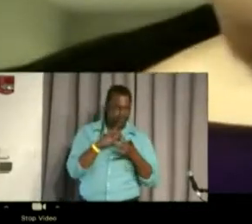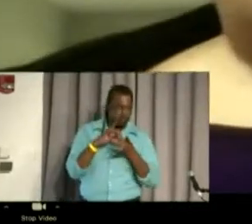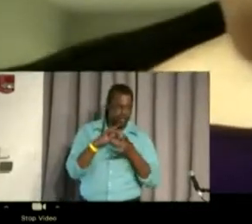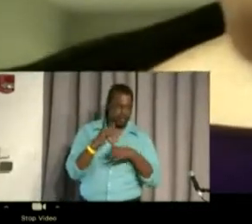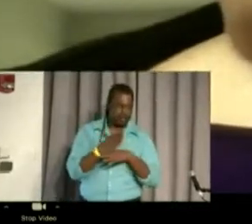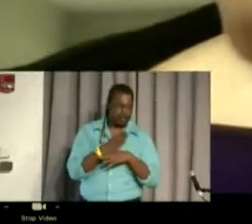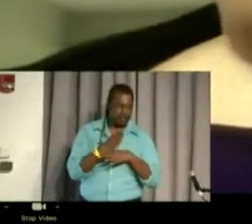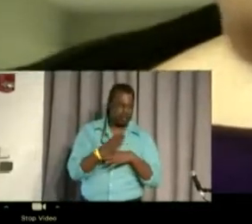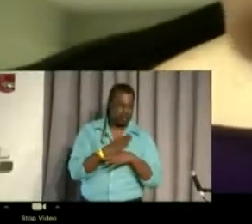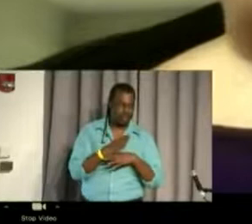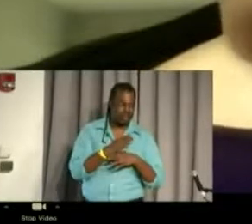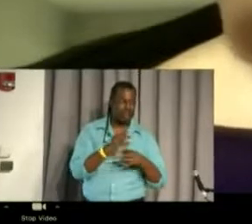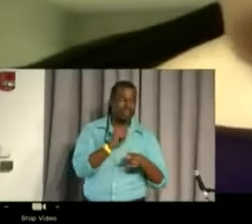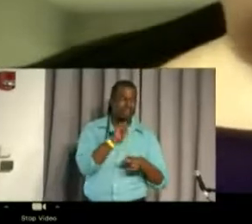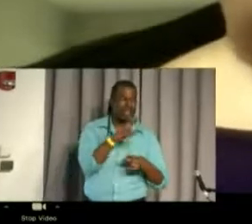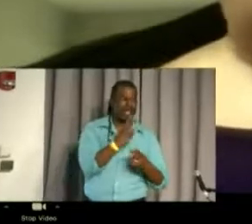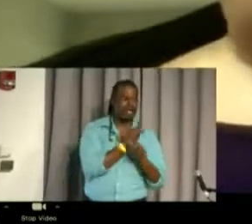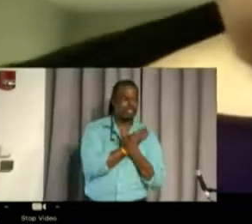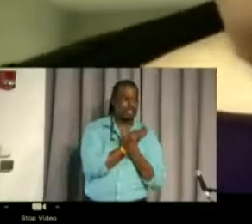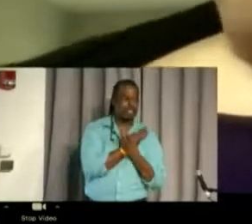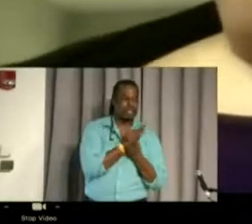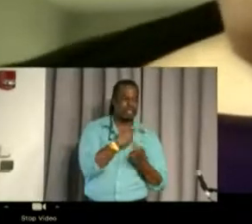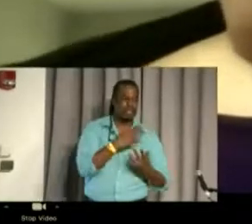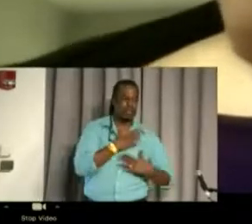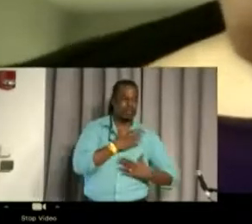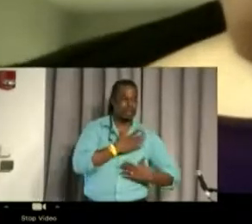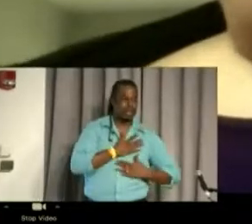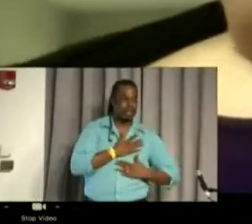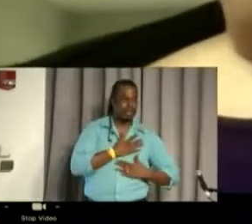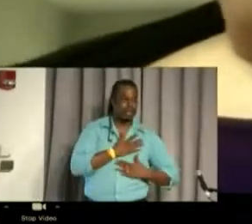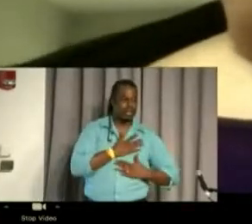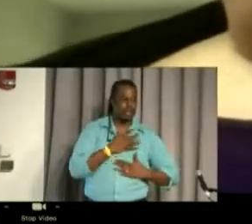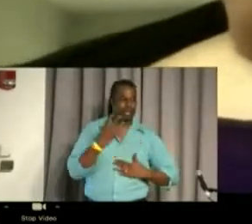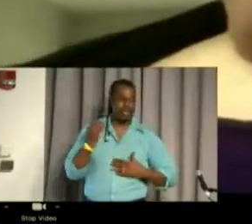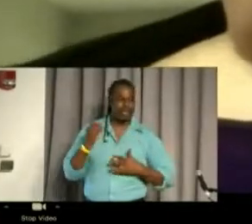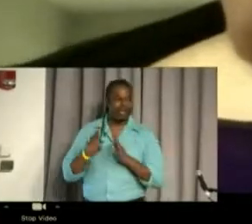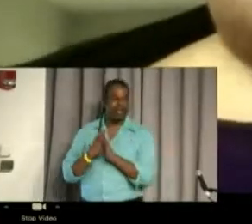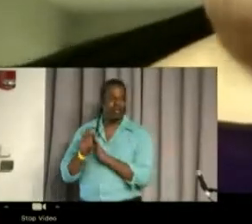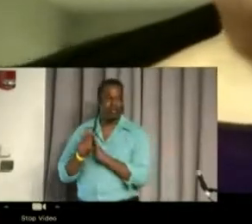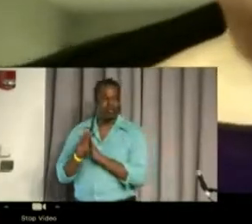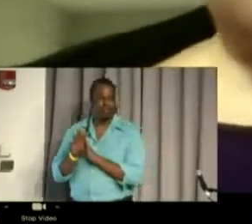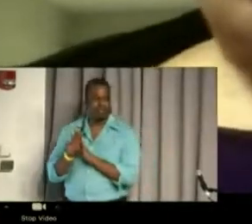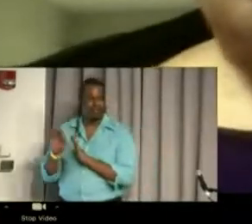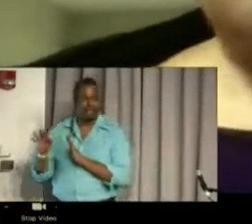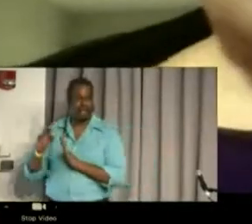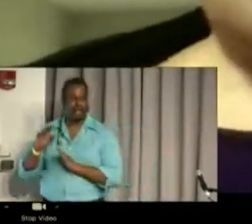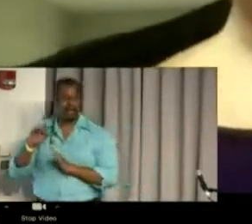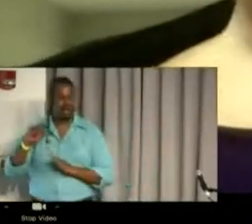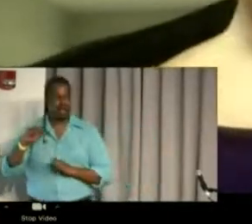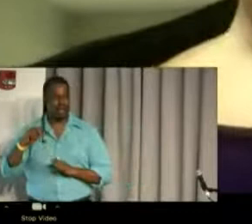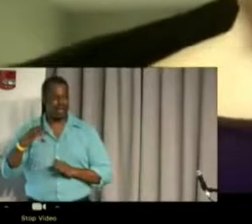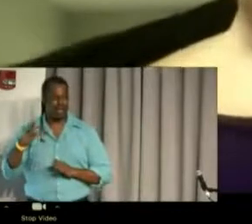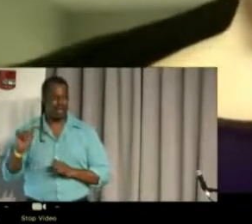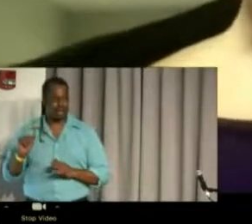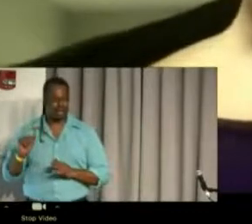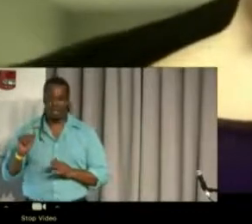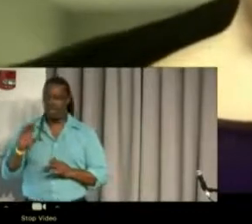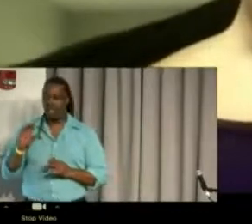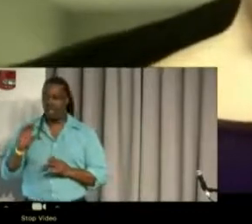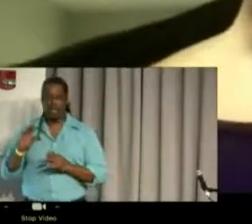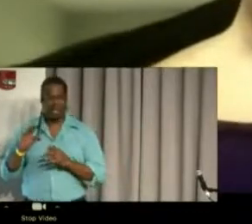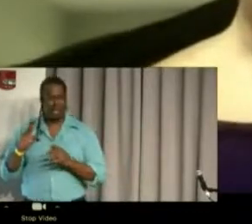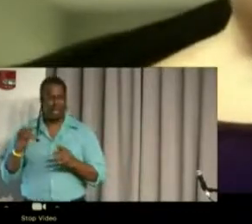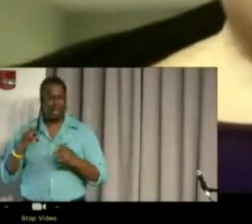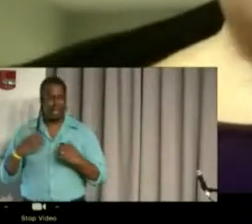relationship between the toxicity of the air we breathe and the development of asthma, COVID, cancer in